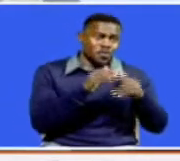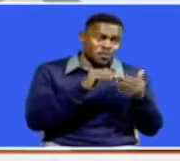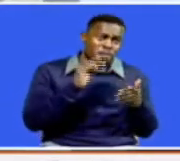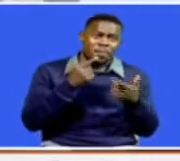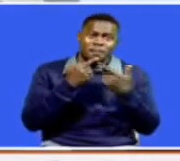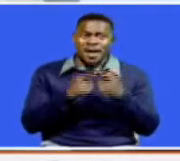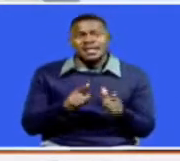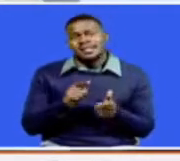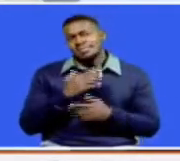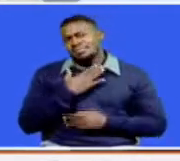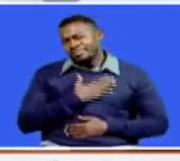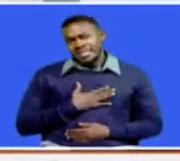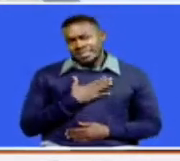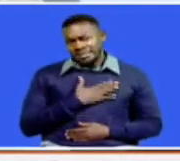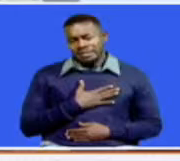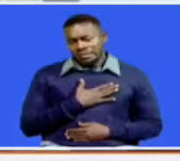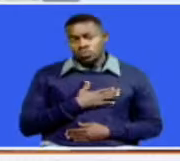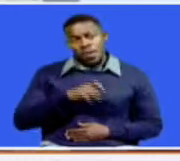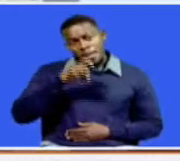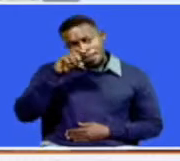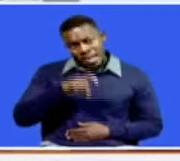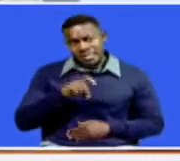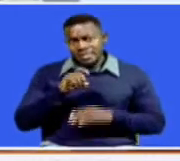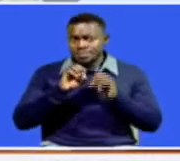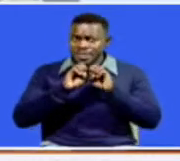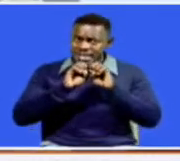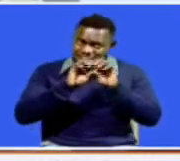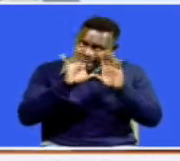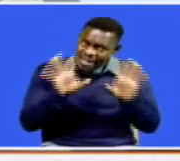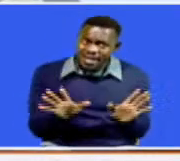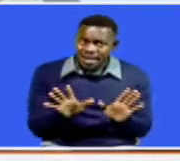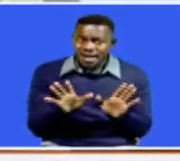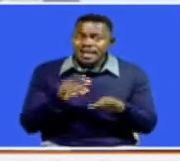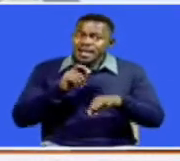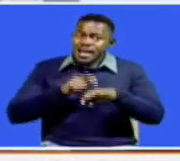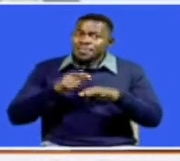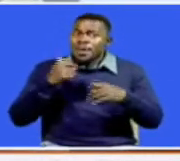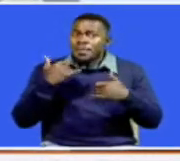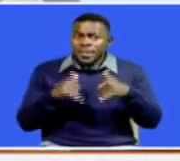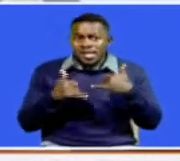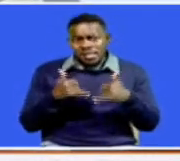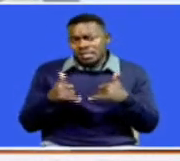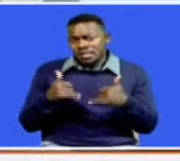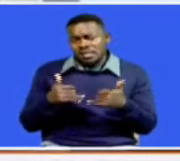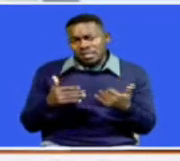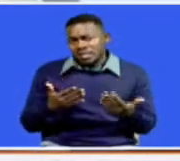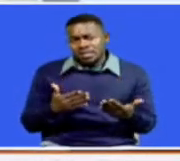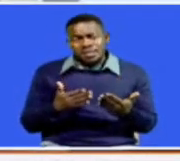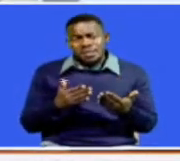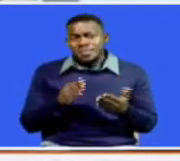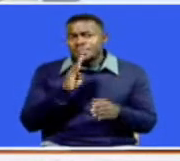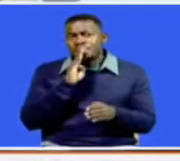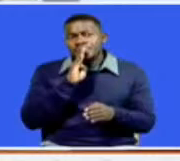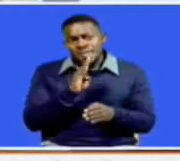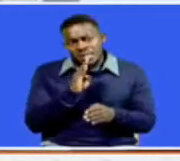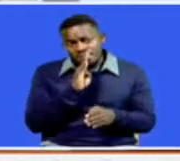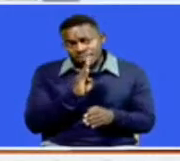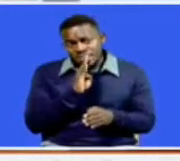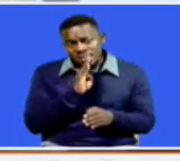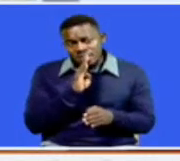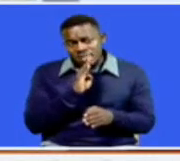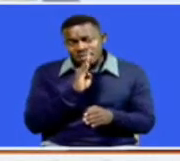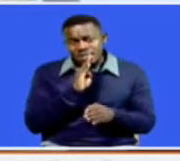that the pitch of play is out of bounds for all fans and spectators, and that's a